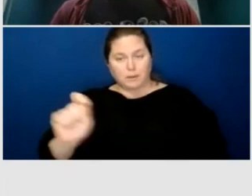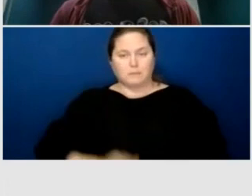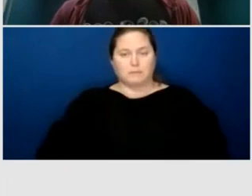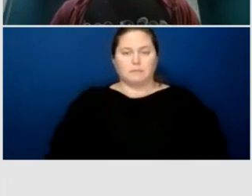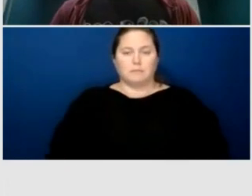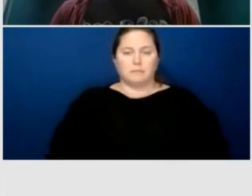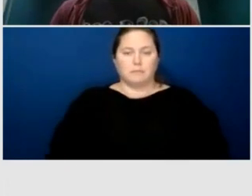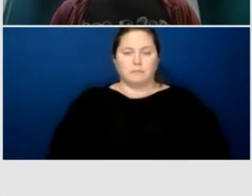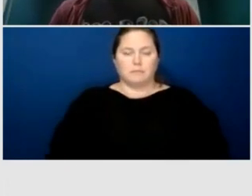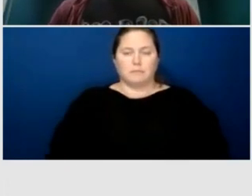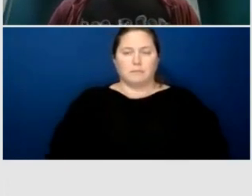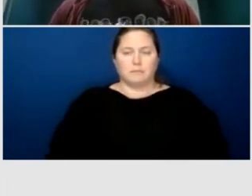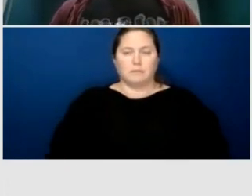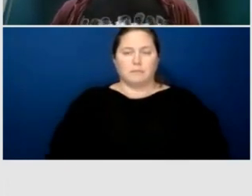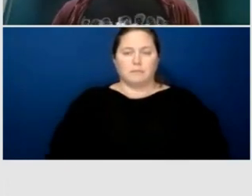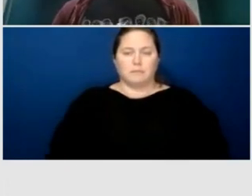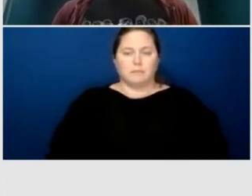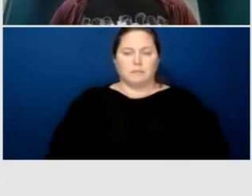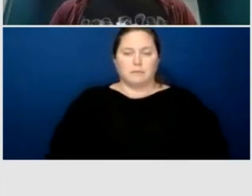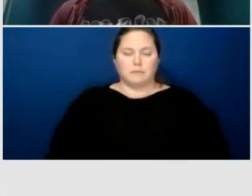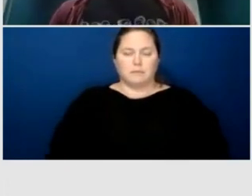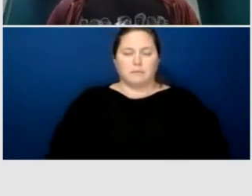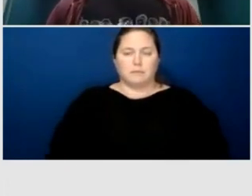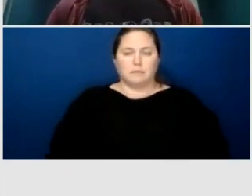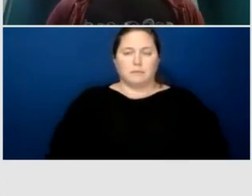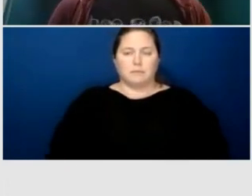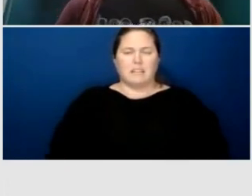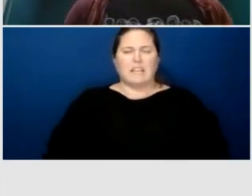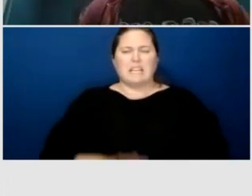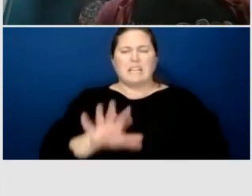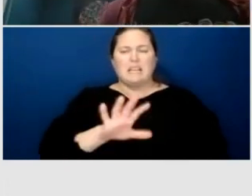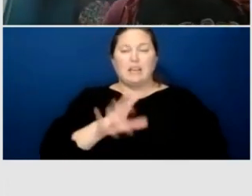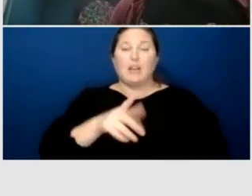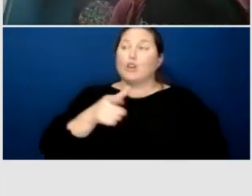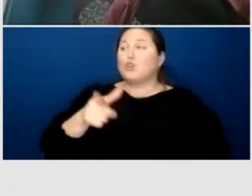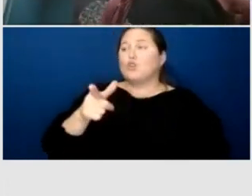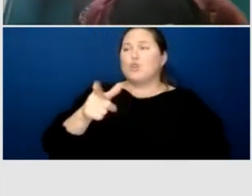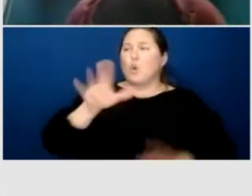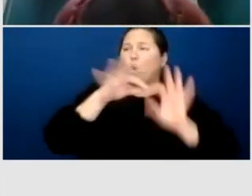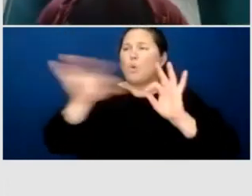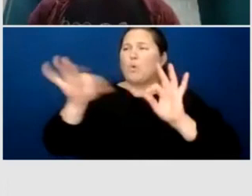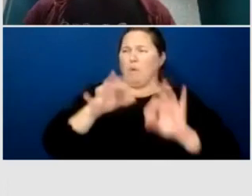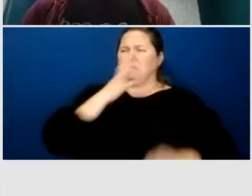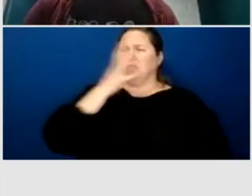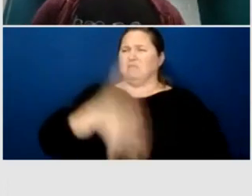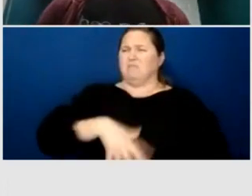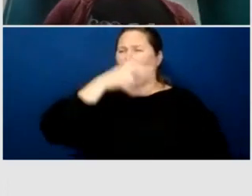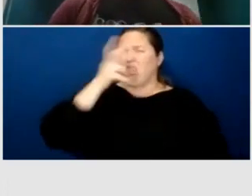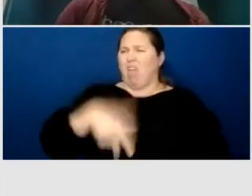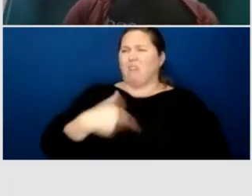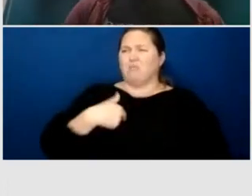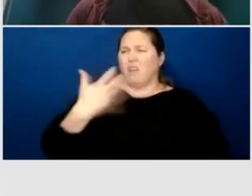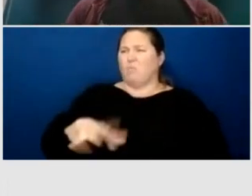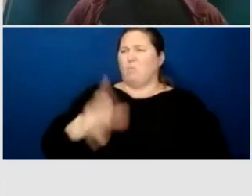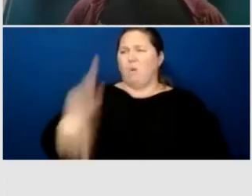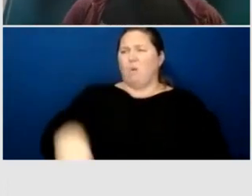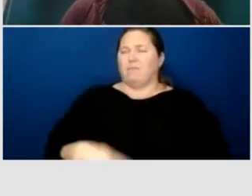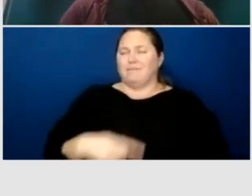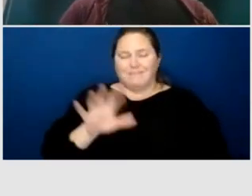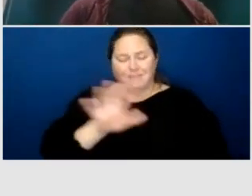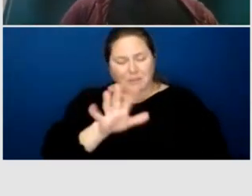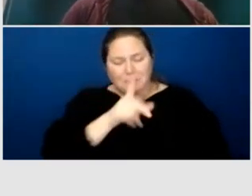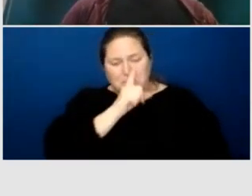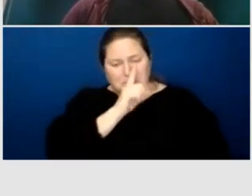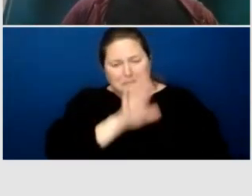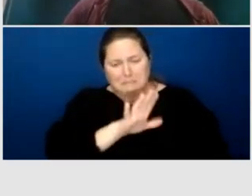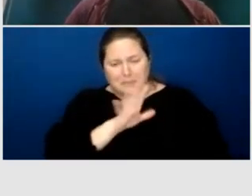No, you have horrible grammar. Why would I come? I don't know if you want to write that, but you can think it in your head, perhaps. A lot of good stuff